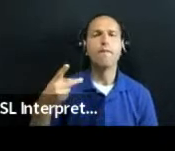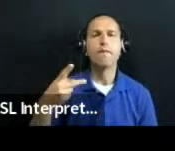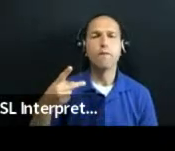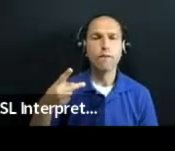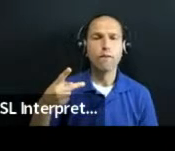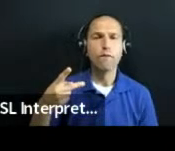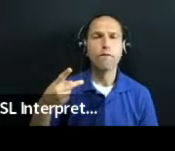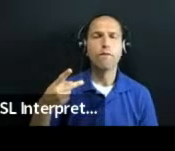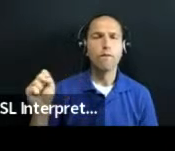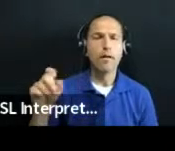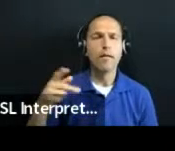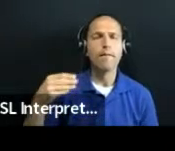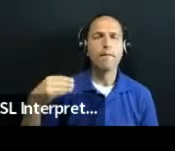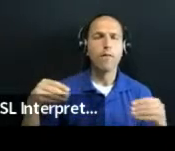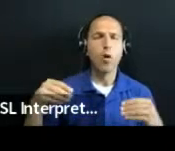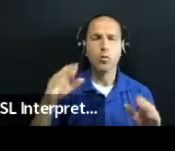a